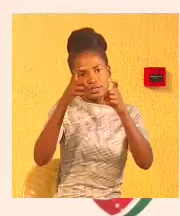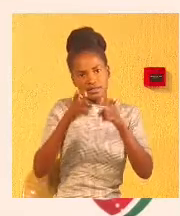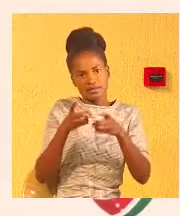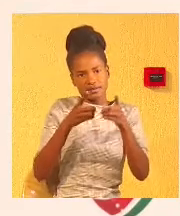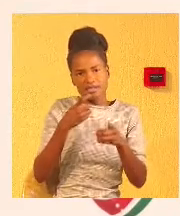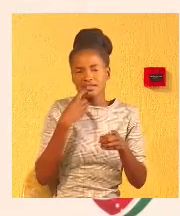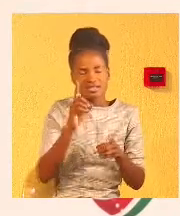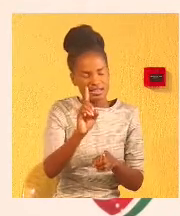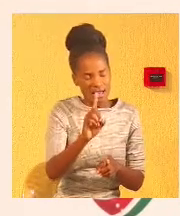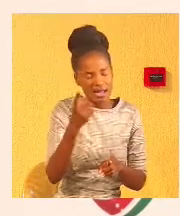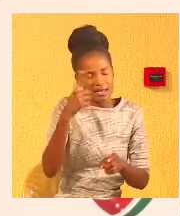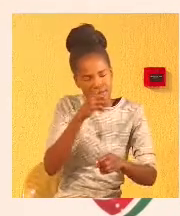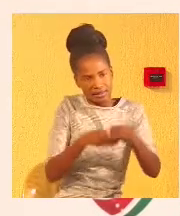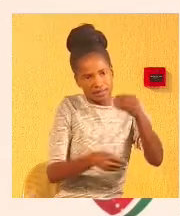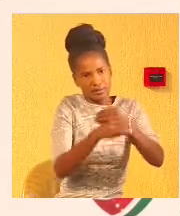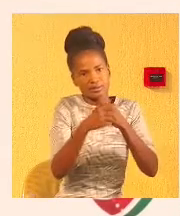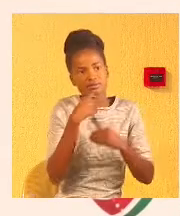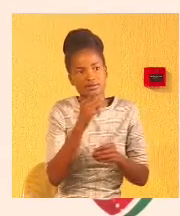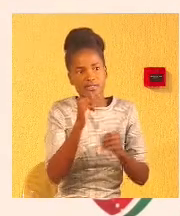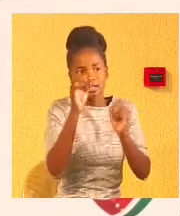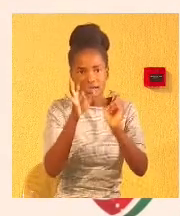have always been